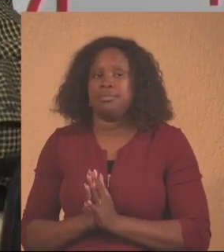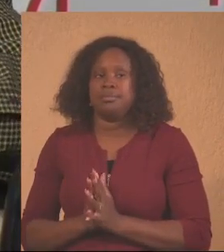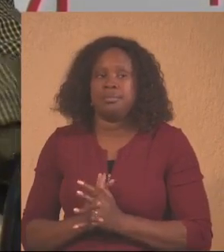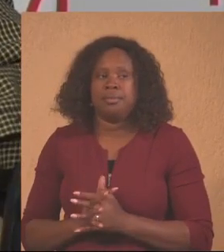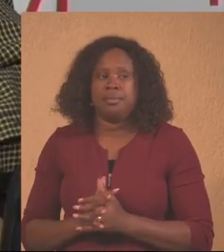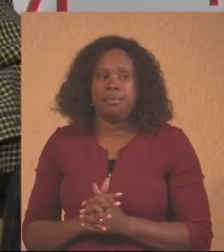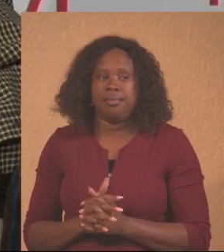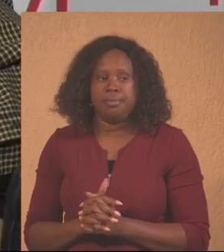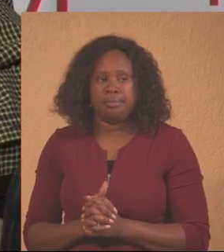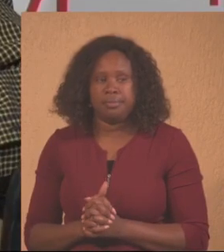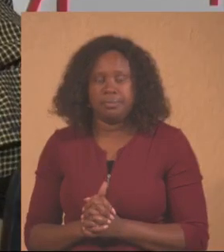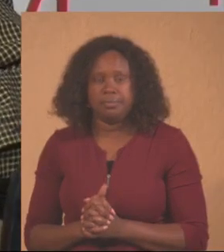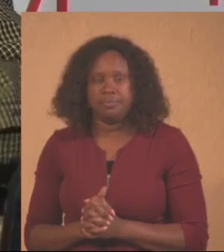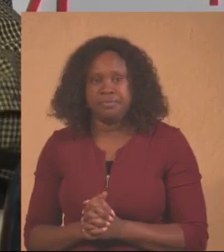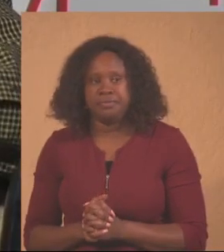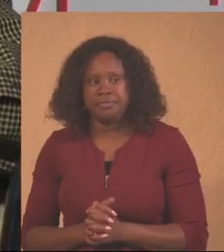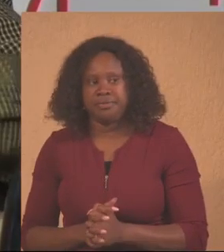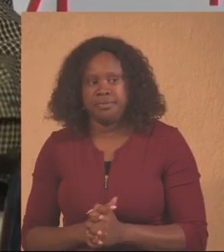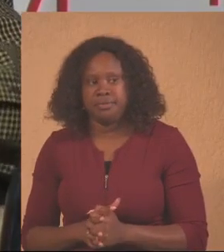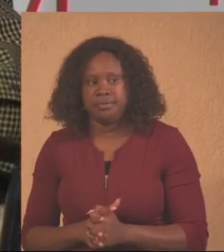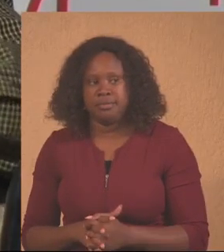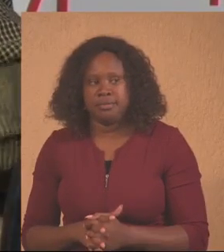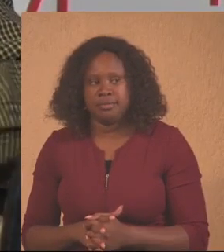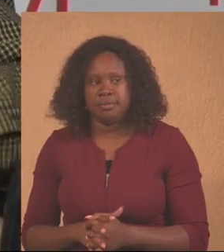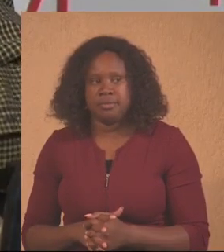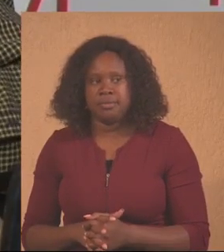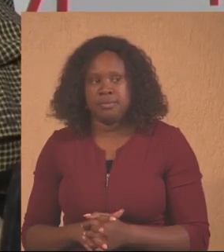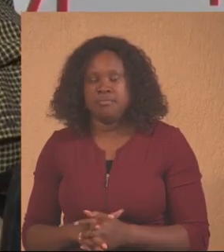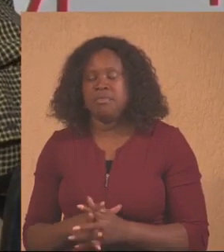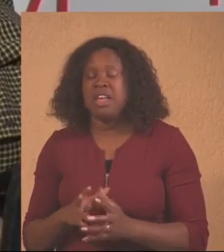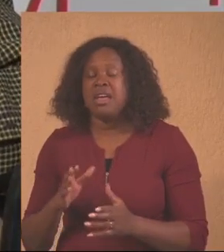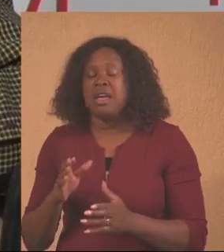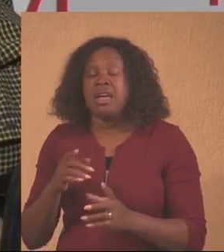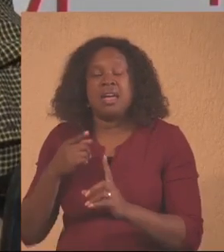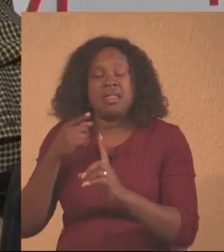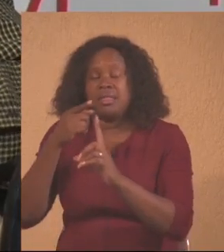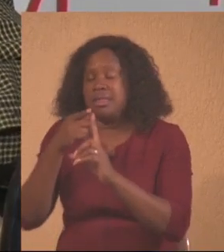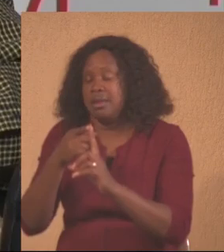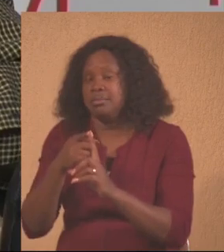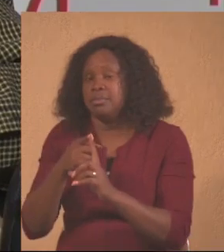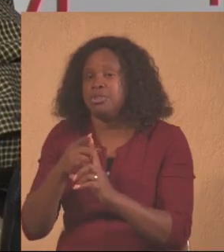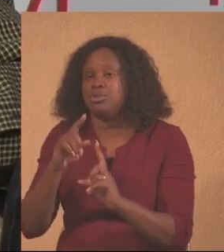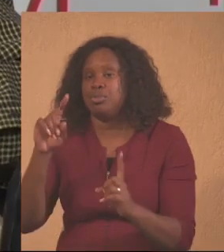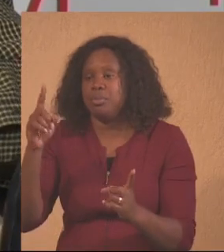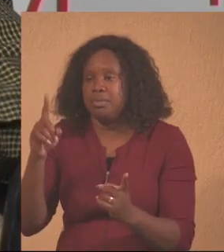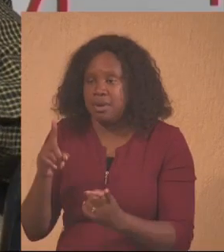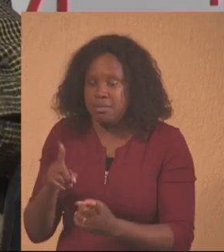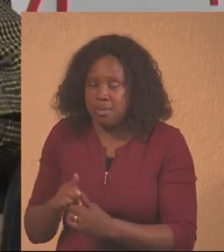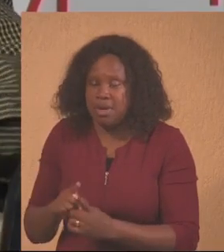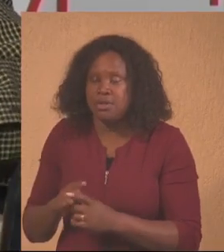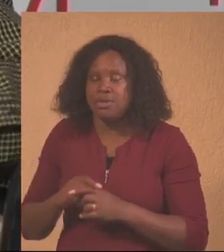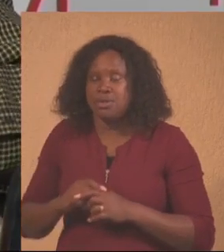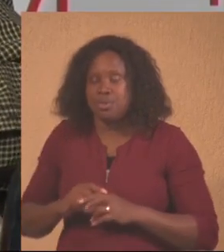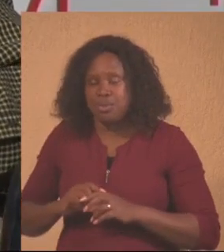person, then you are totally minimizing the probability of widespreading of the